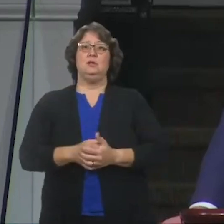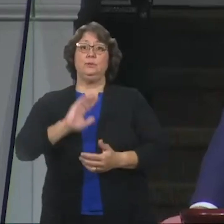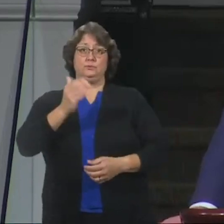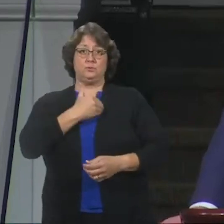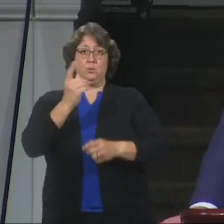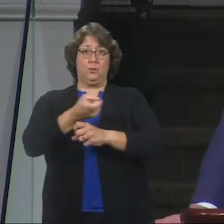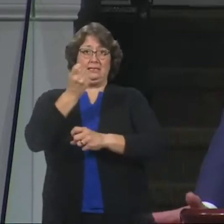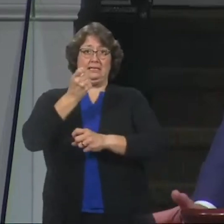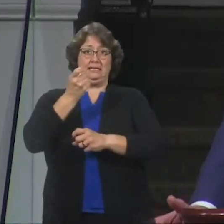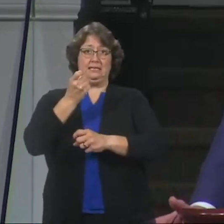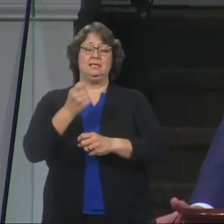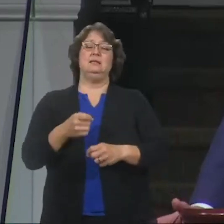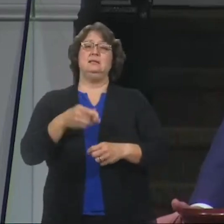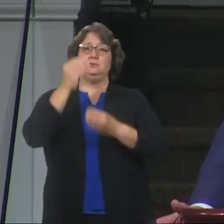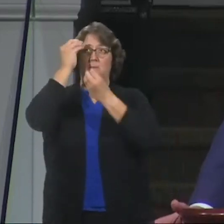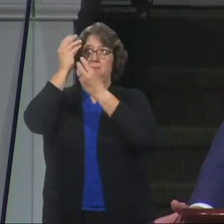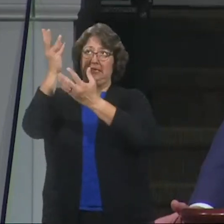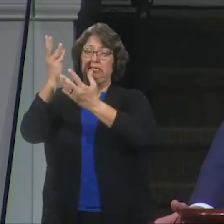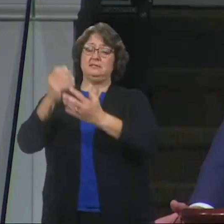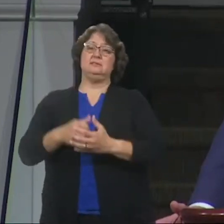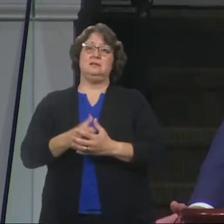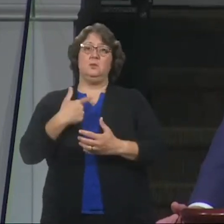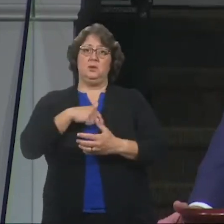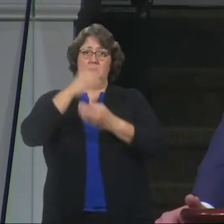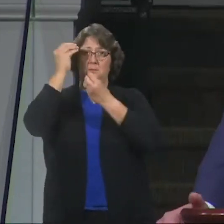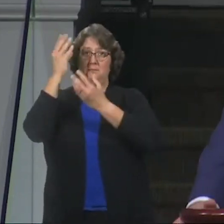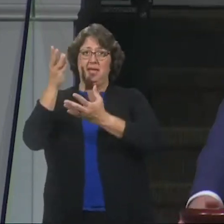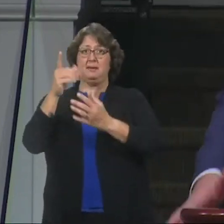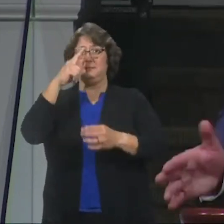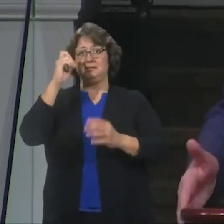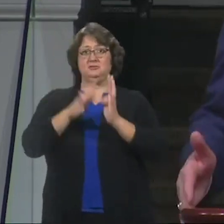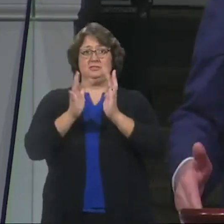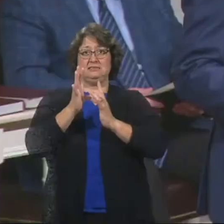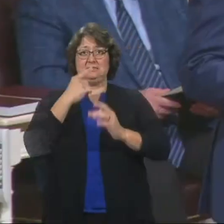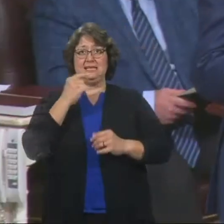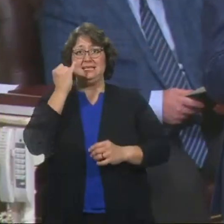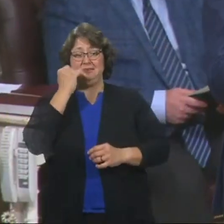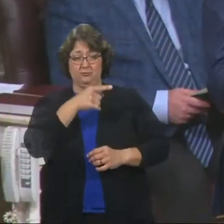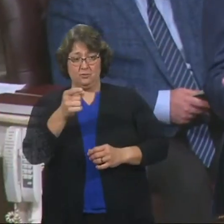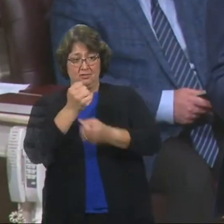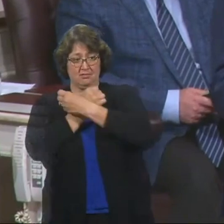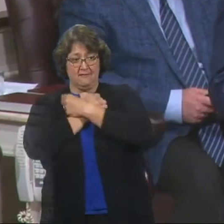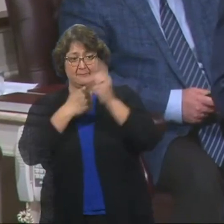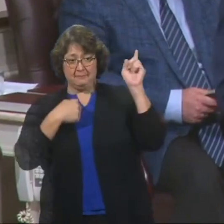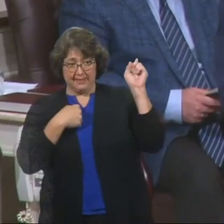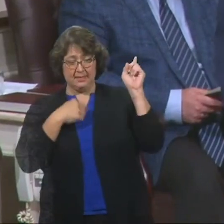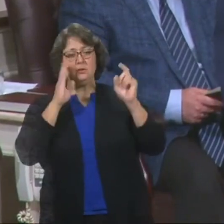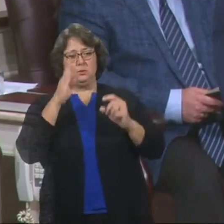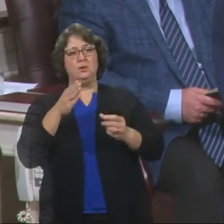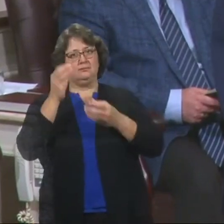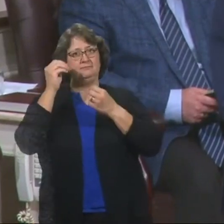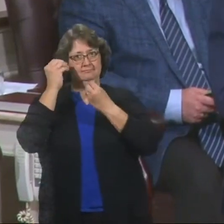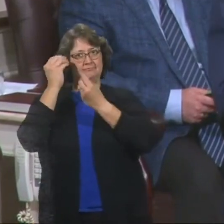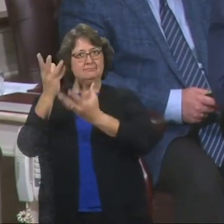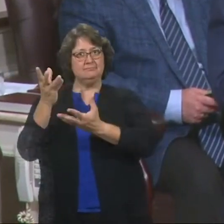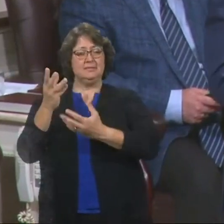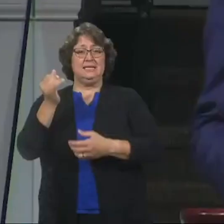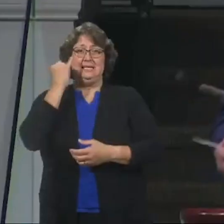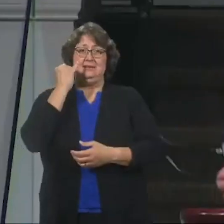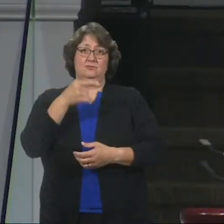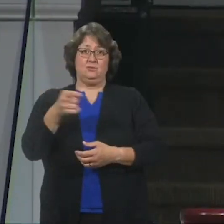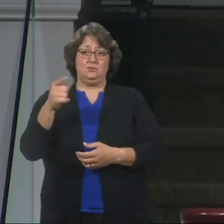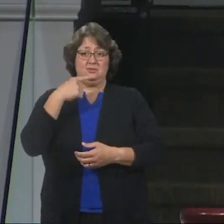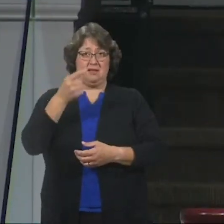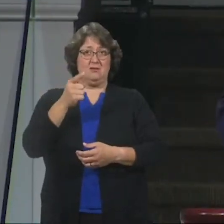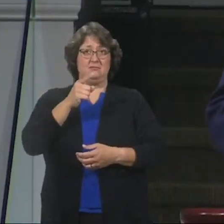winning is obedience. We do it because God, and Jesus said, if you love me, you will. Why in the world would you tell folks about Christ? Because